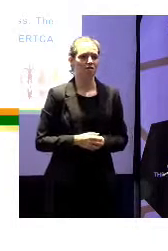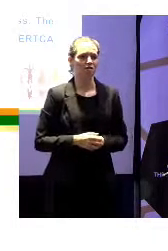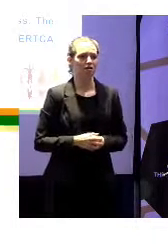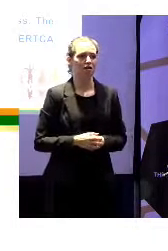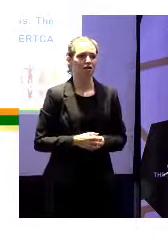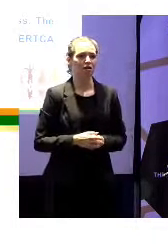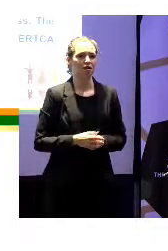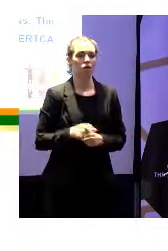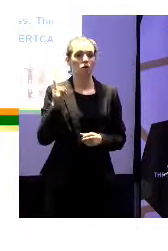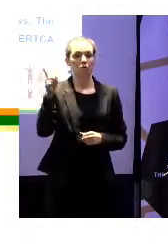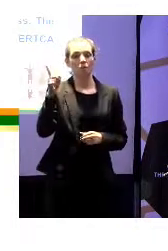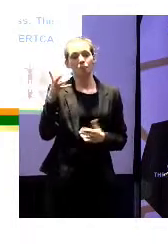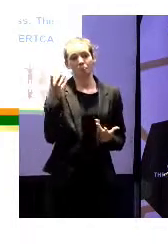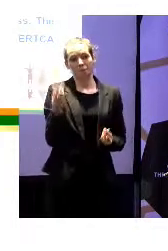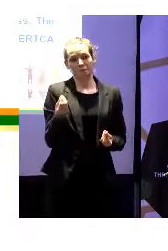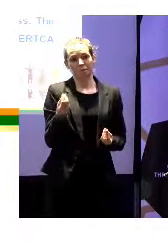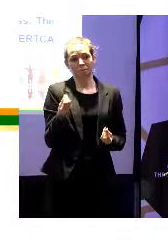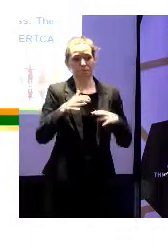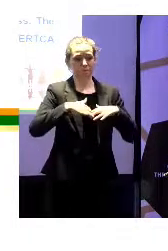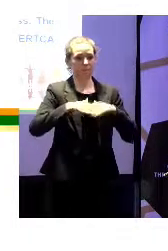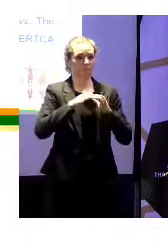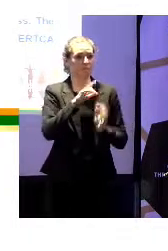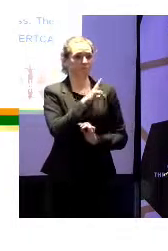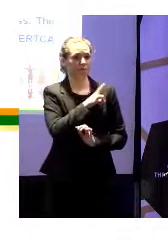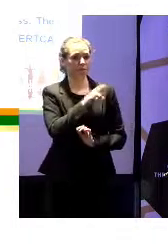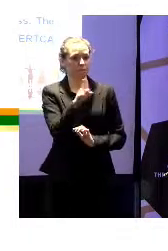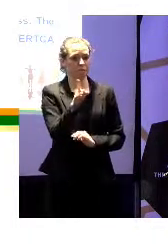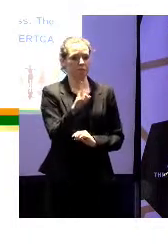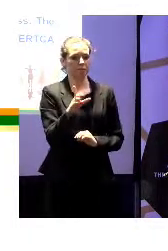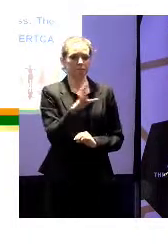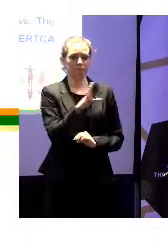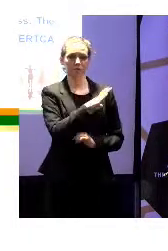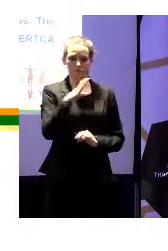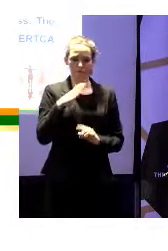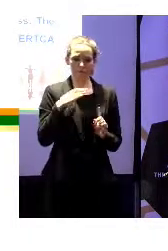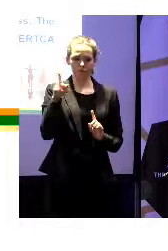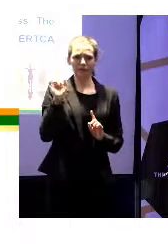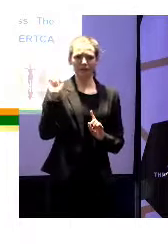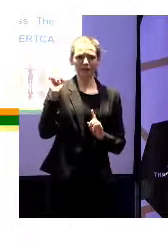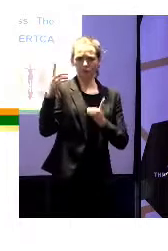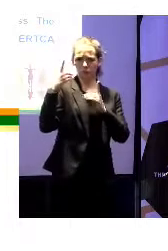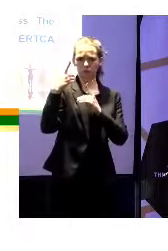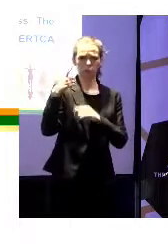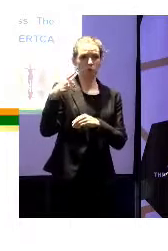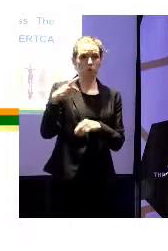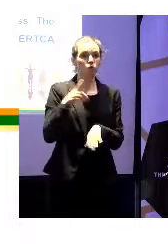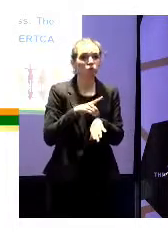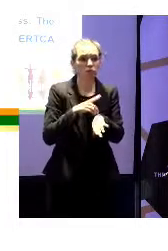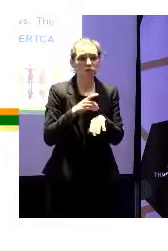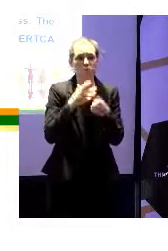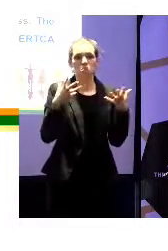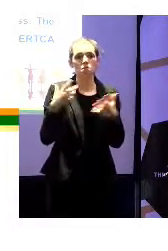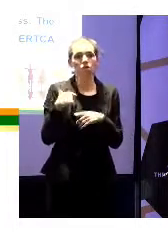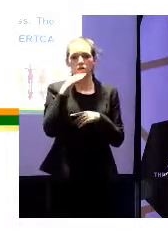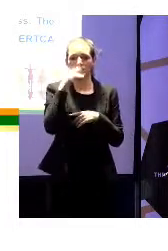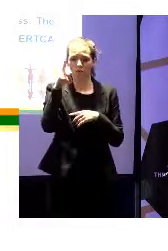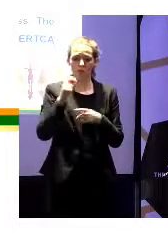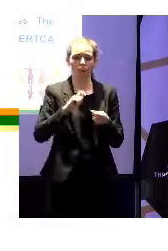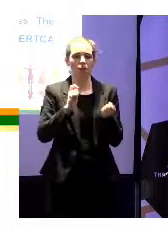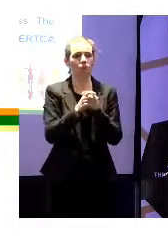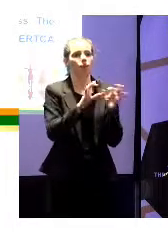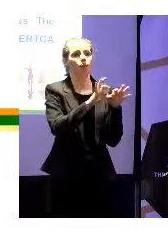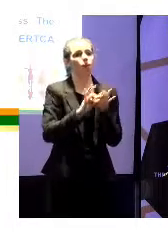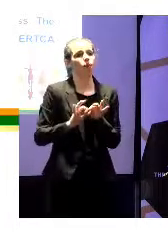So the function is established to assist the Council in discharging its duties relating to education, research,